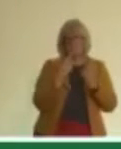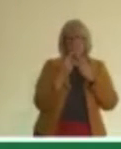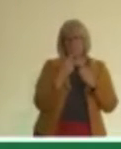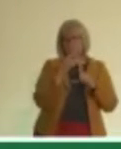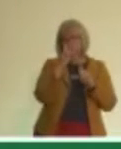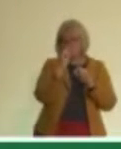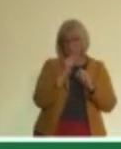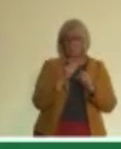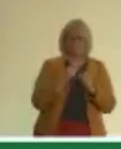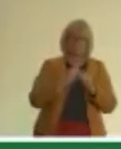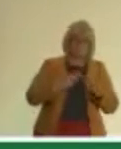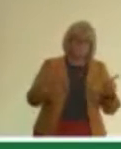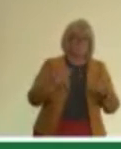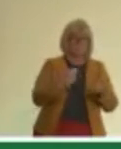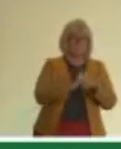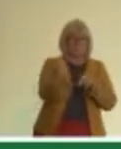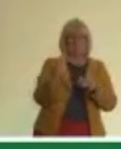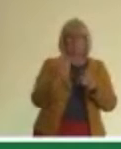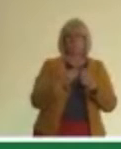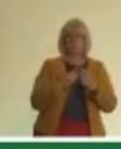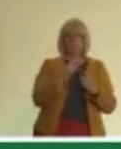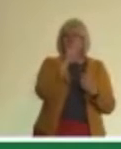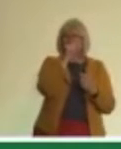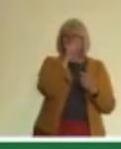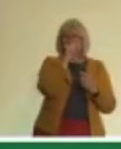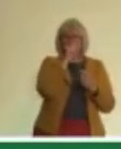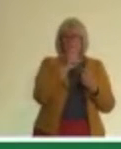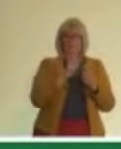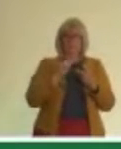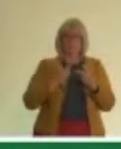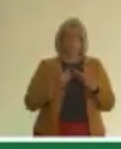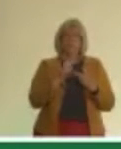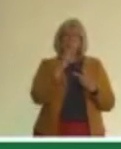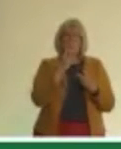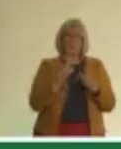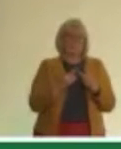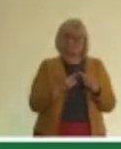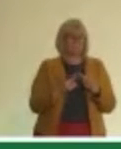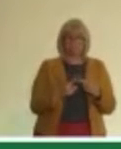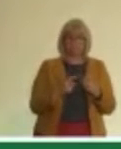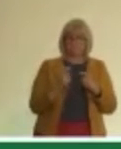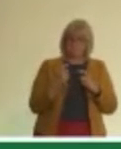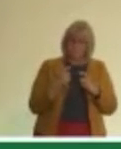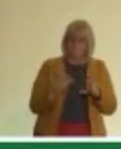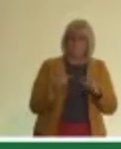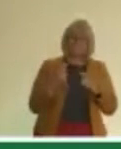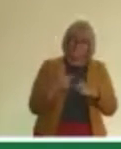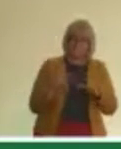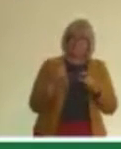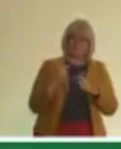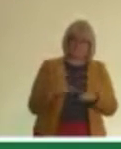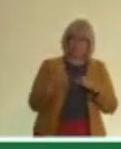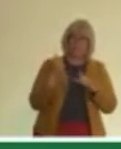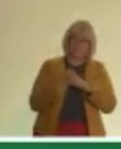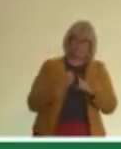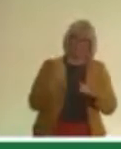it is, keep talking about it. And that links with number 2, persistence. Just don't stop banging on about it, basically. Keep going